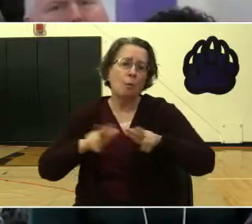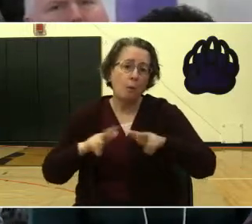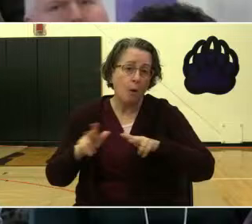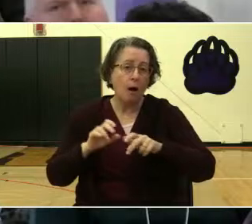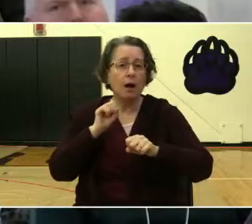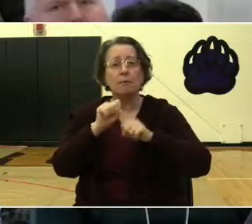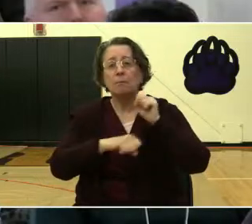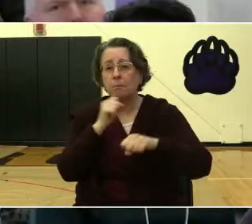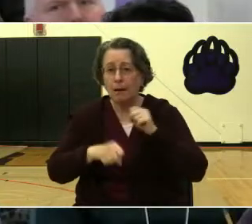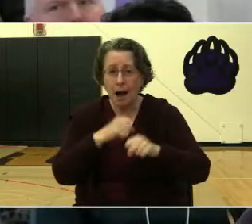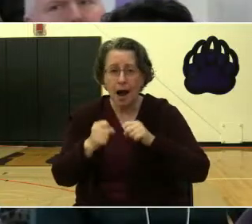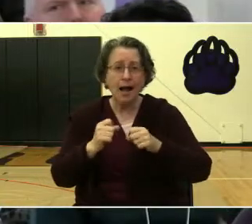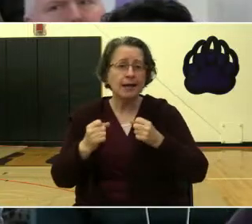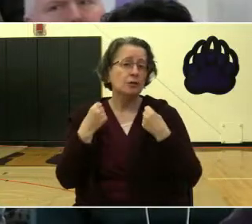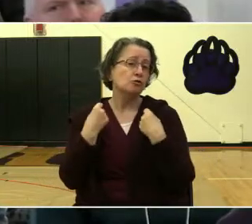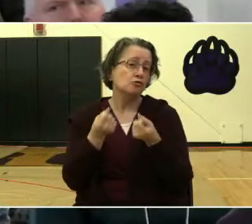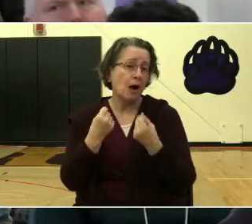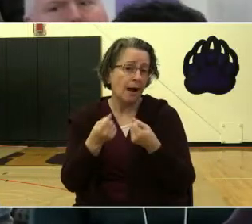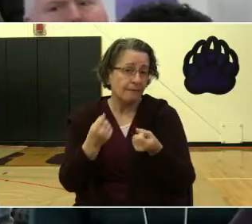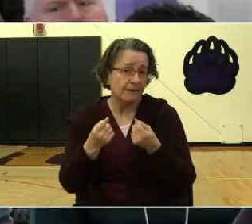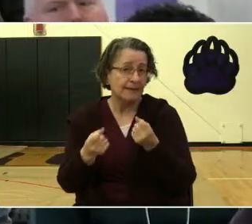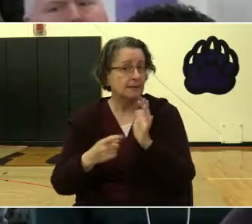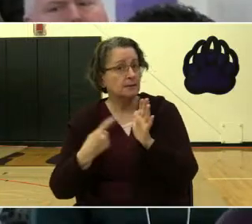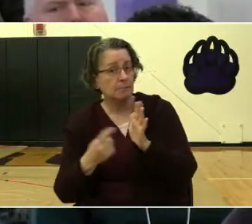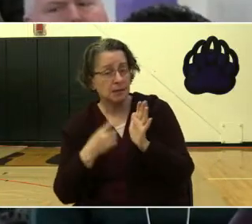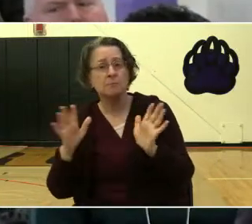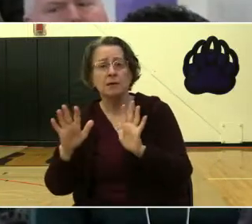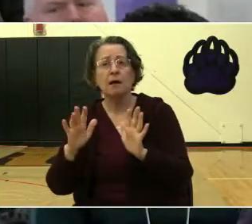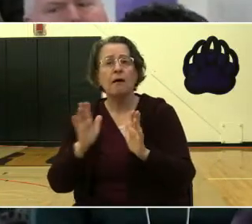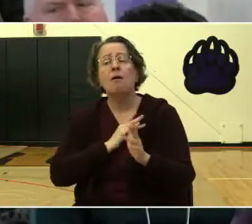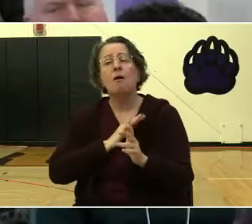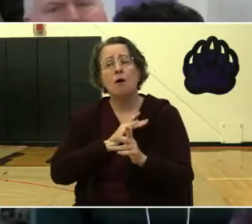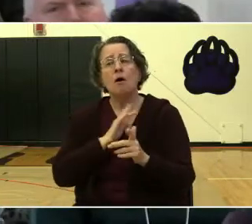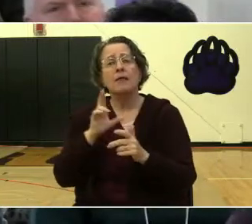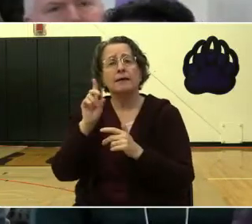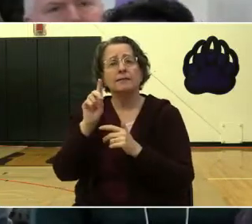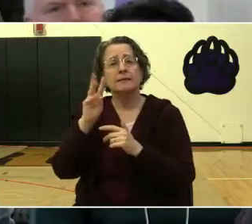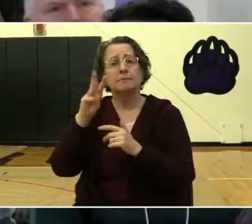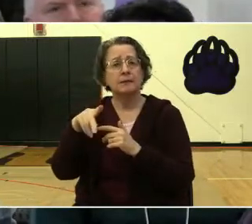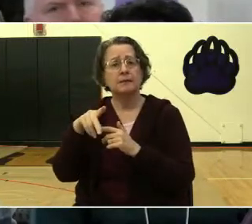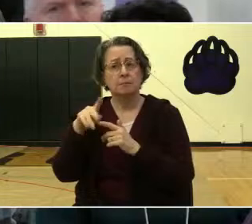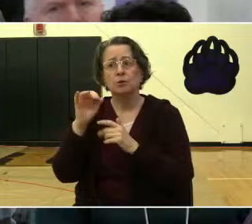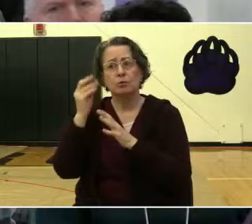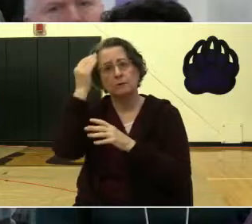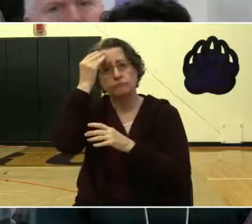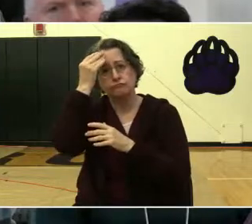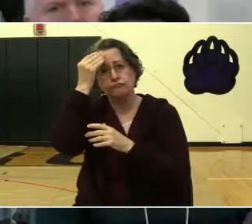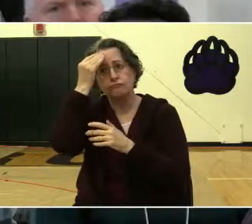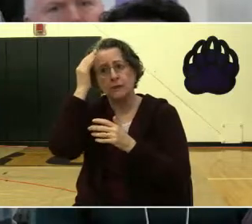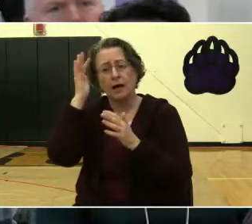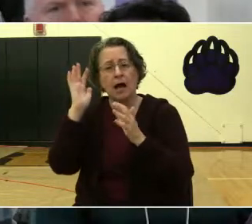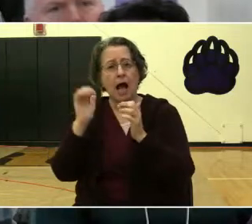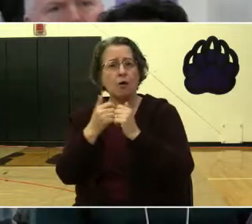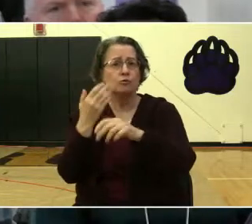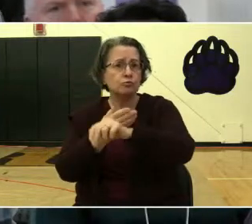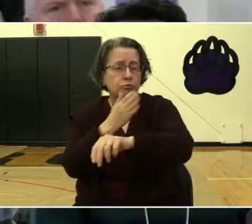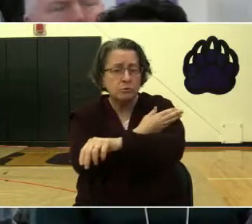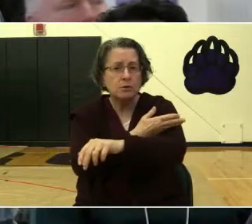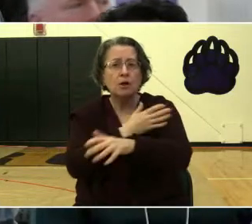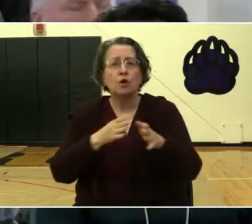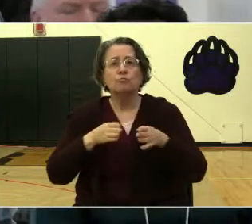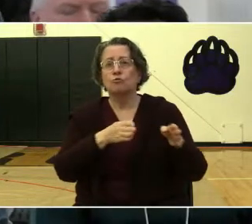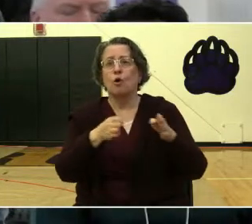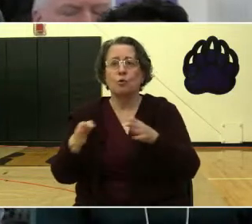walking bicycling or sometimes driving you know know um and I think that uh that